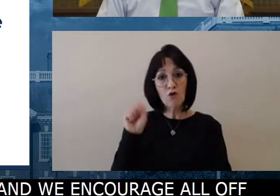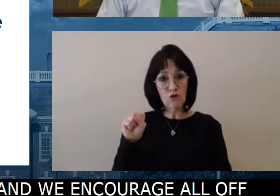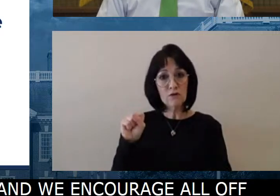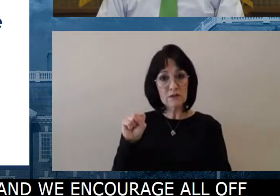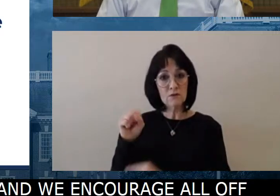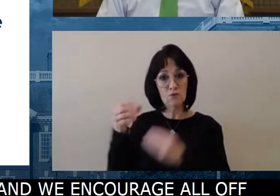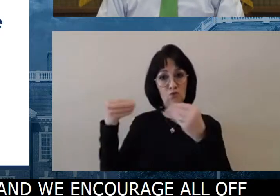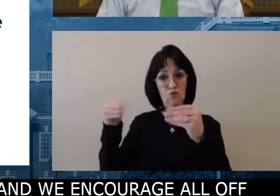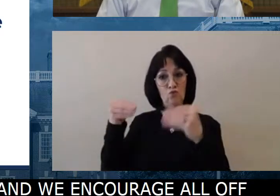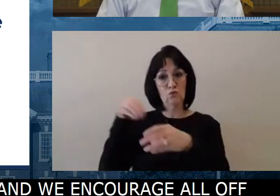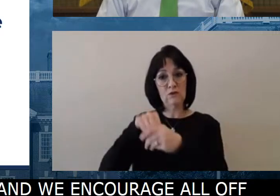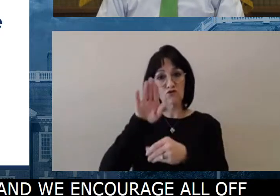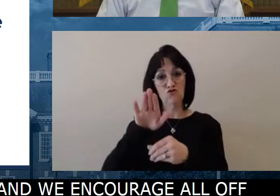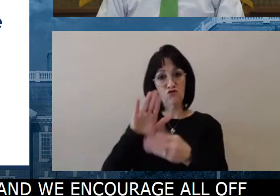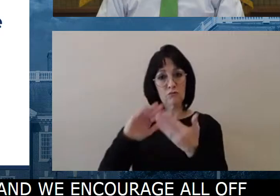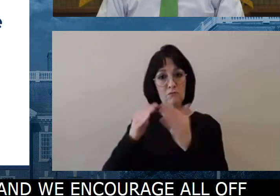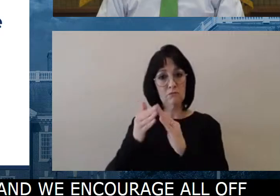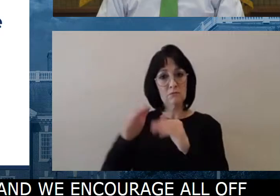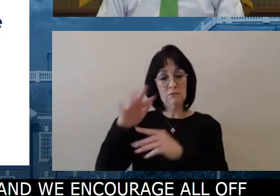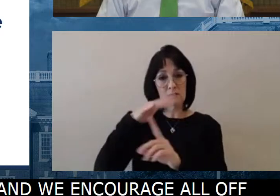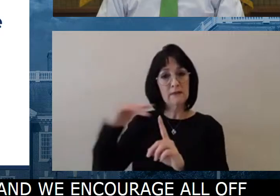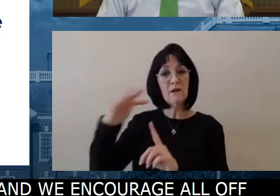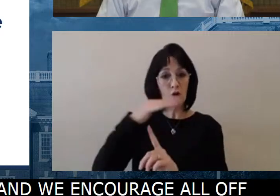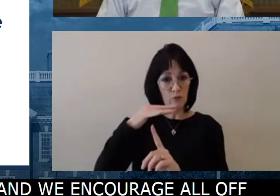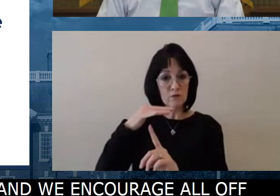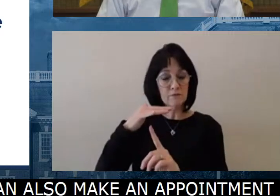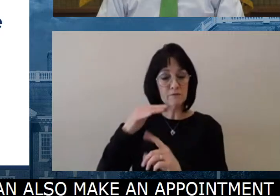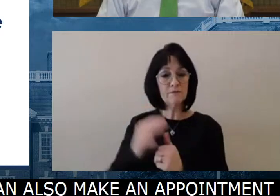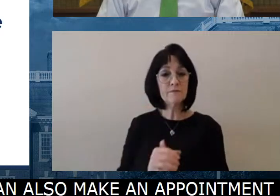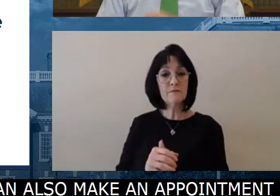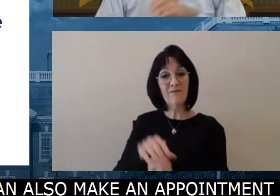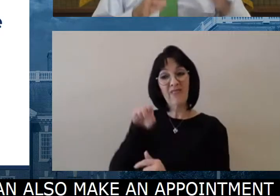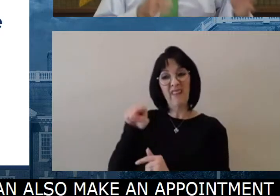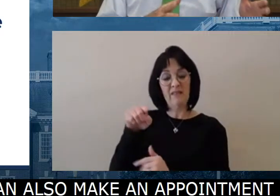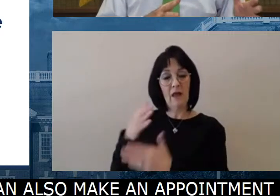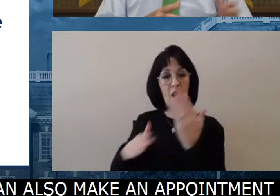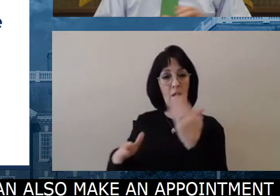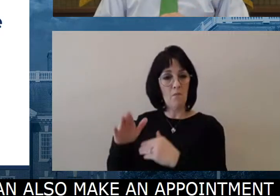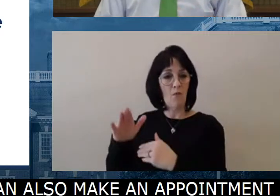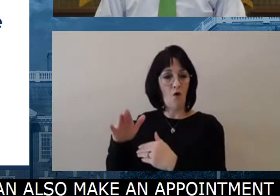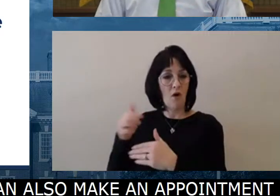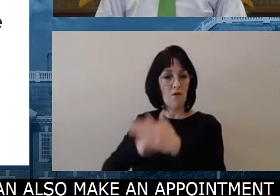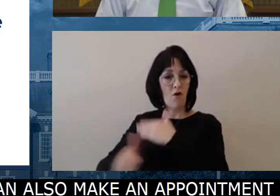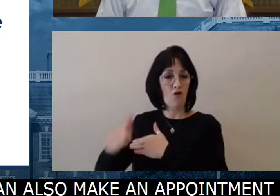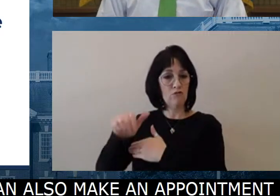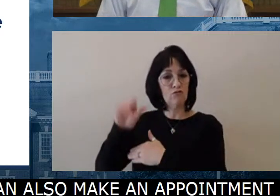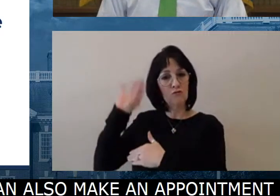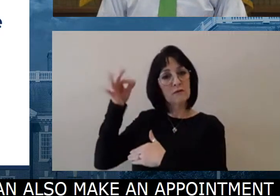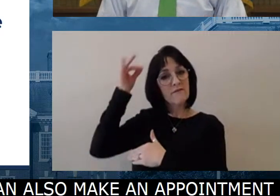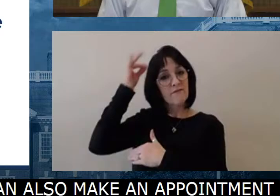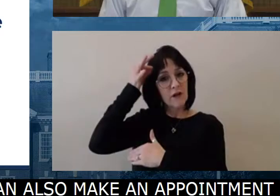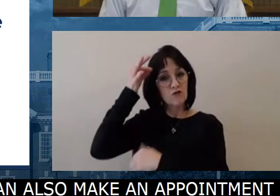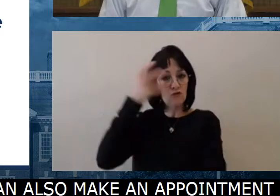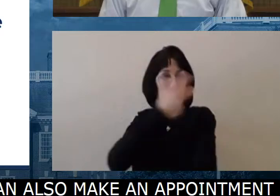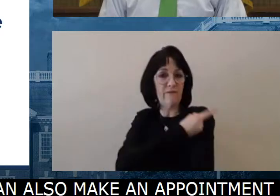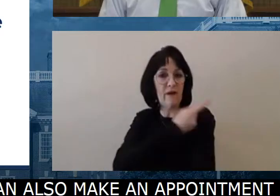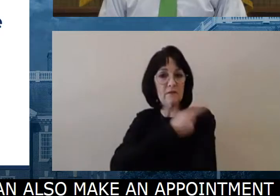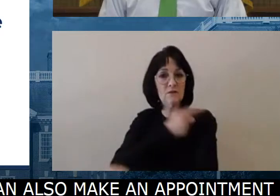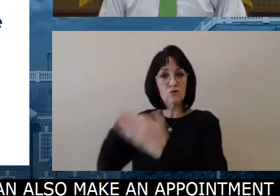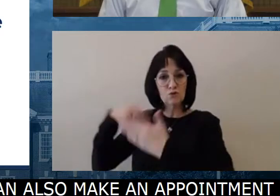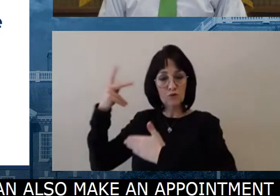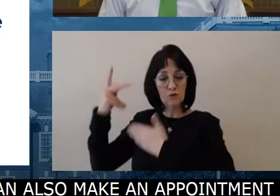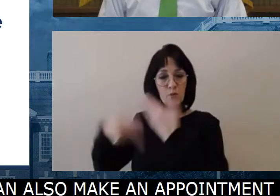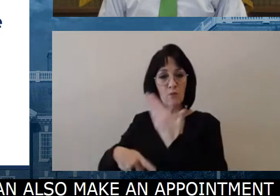of the federal vaccination program have been directed by the federal government to prioritize educators